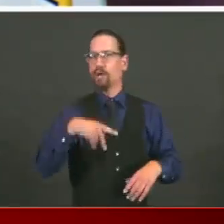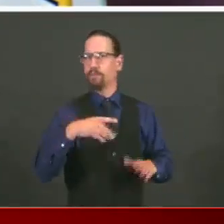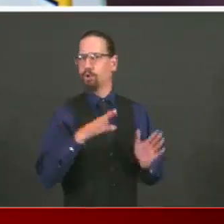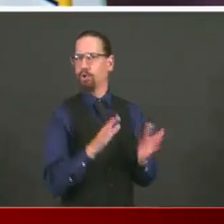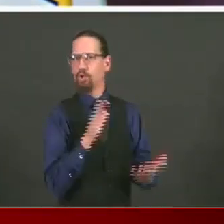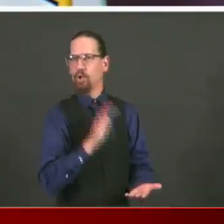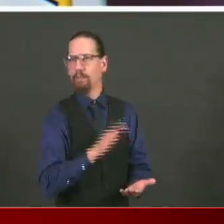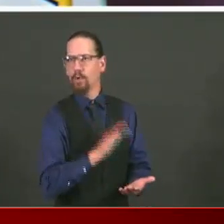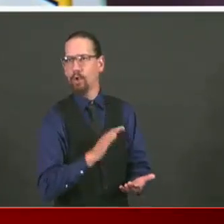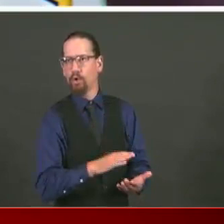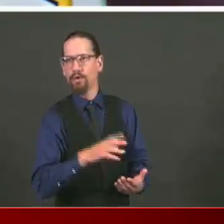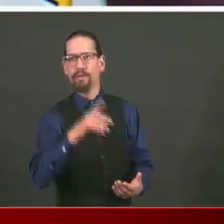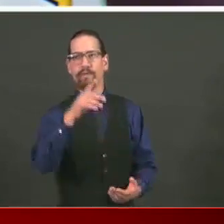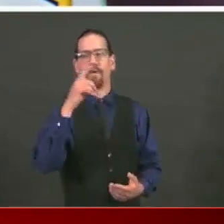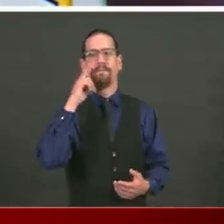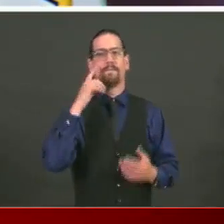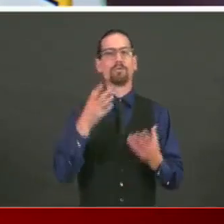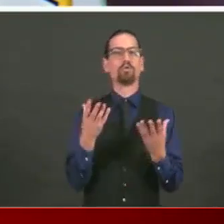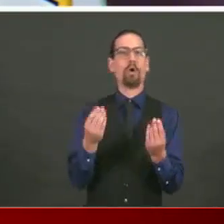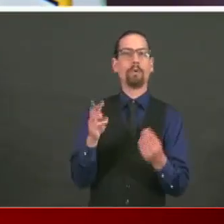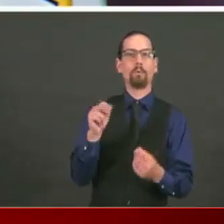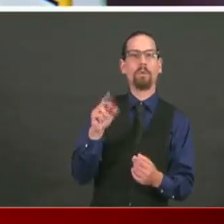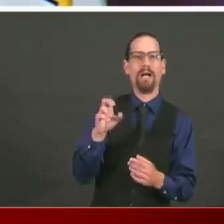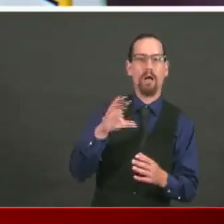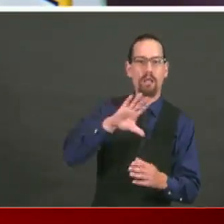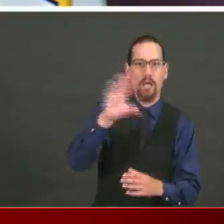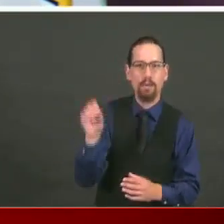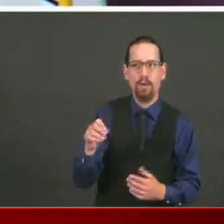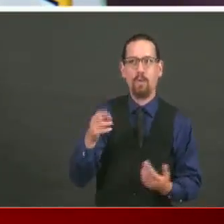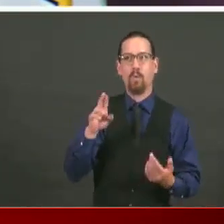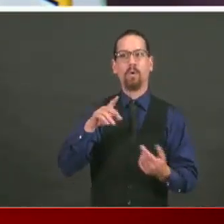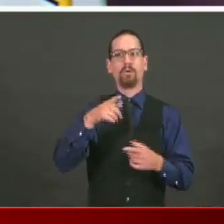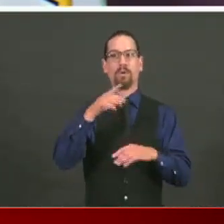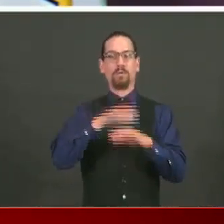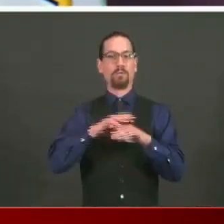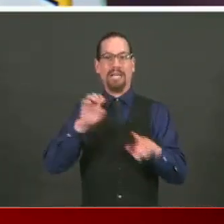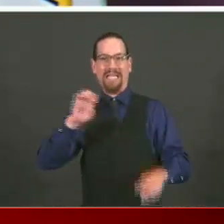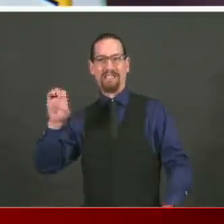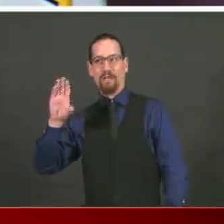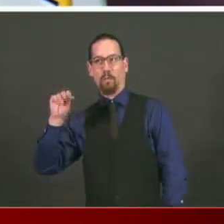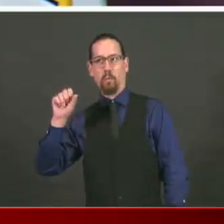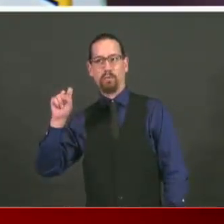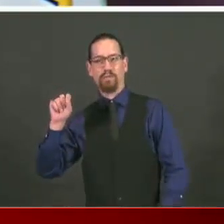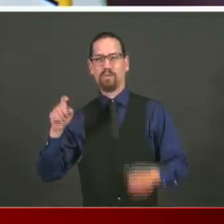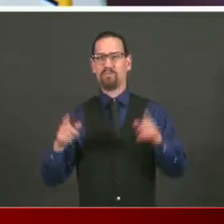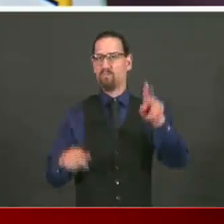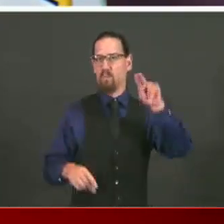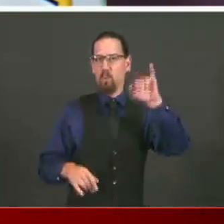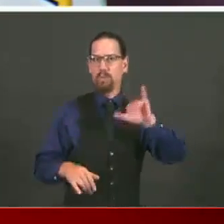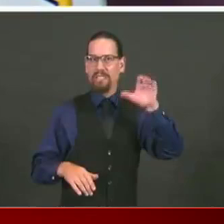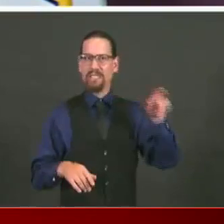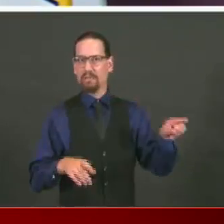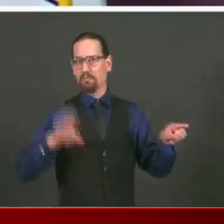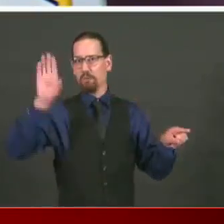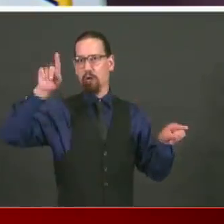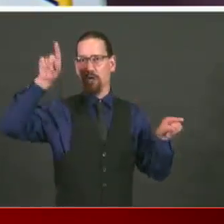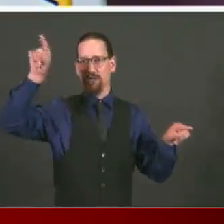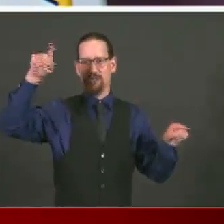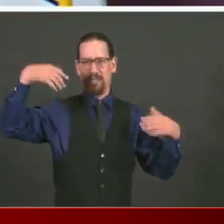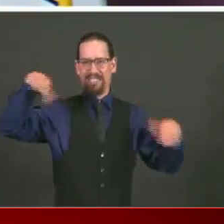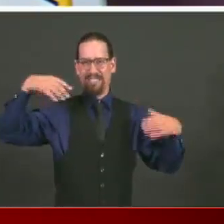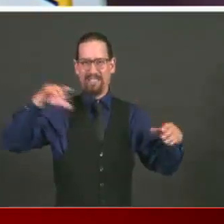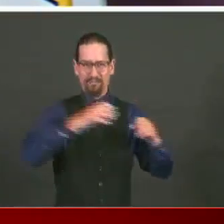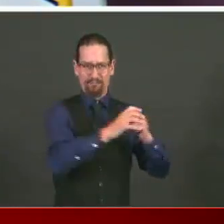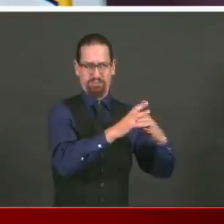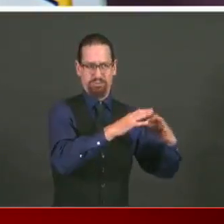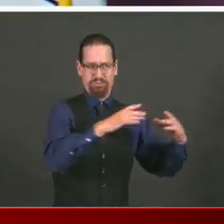software company or a tech company located anywhere on the East Coast, New York City or Boston, and you are growing, you ought to hire Rhode Islanders, let